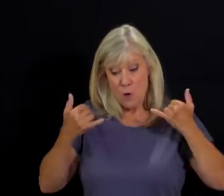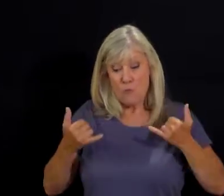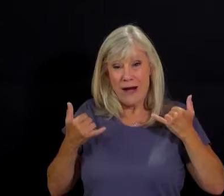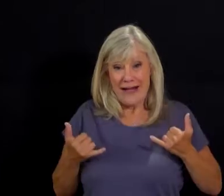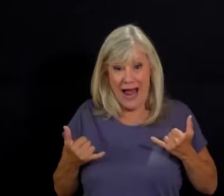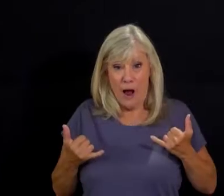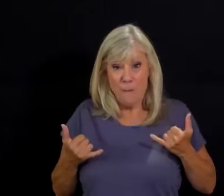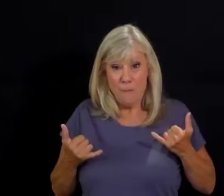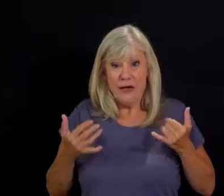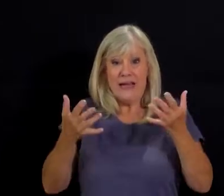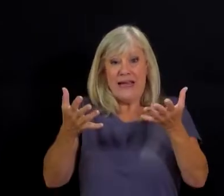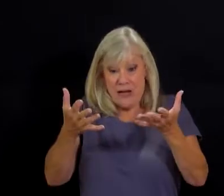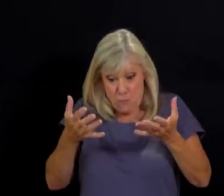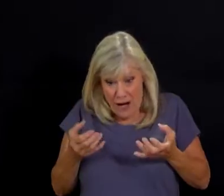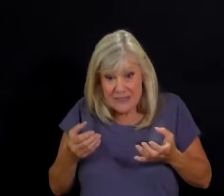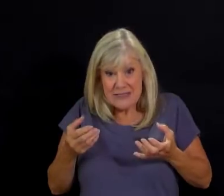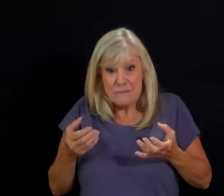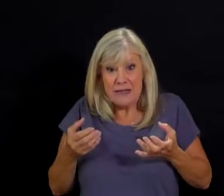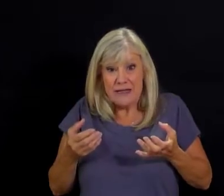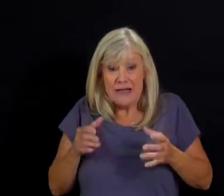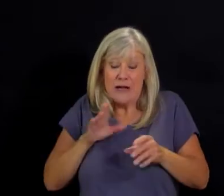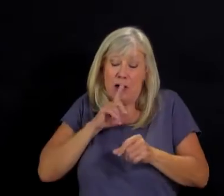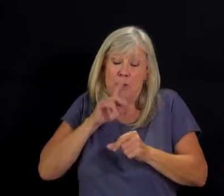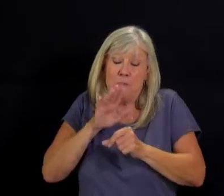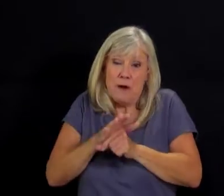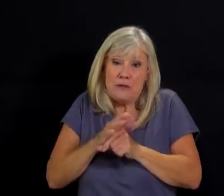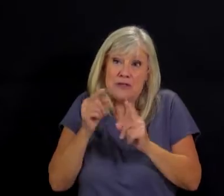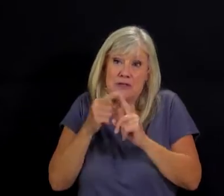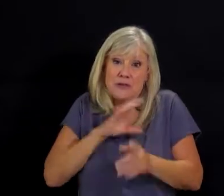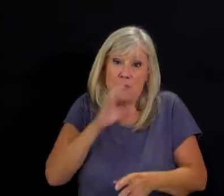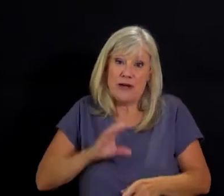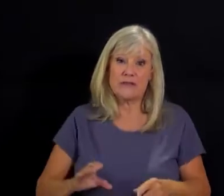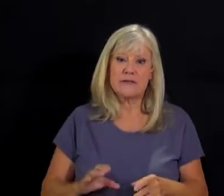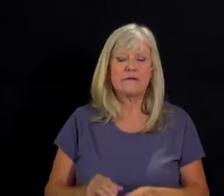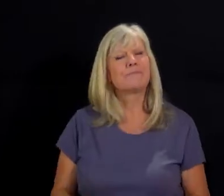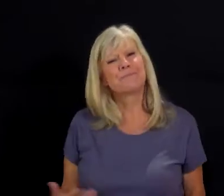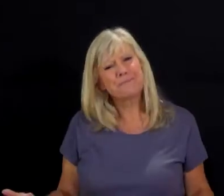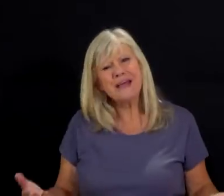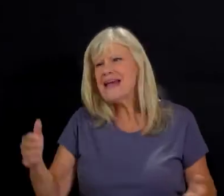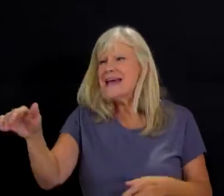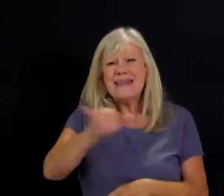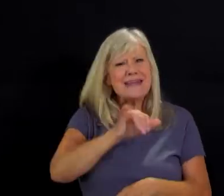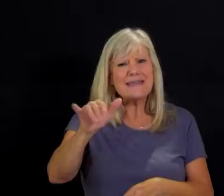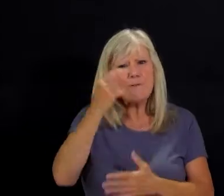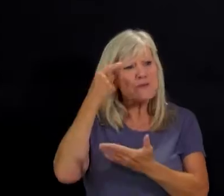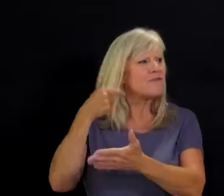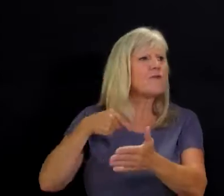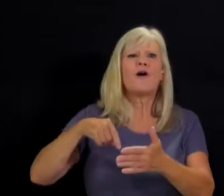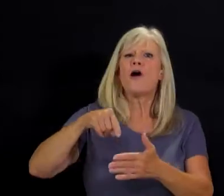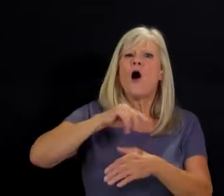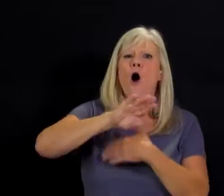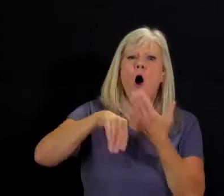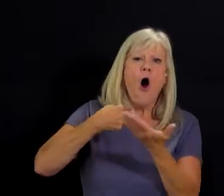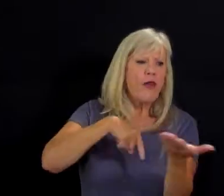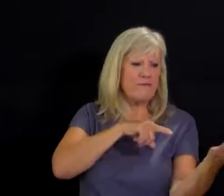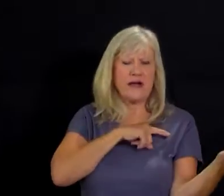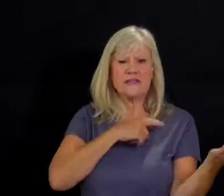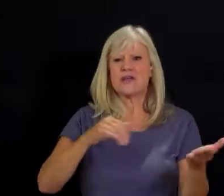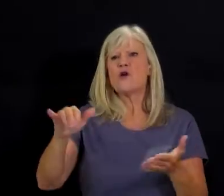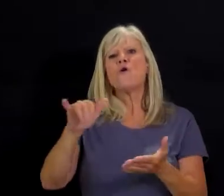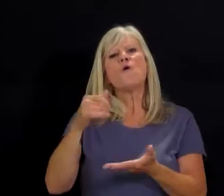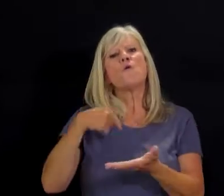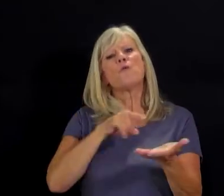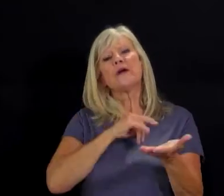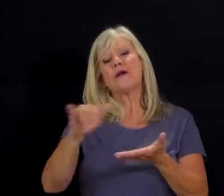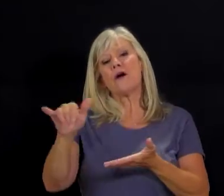to be. The same is true for all of us. We, too, like the people of Israel, given the